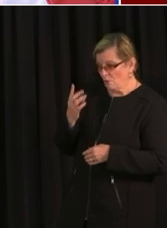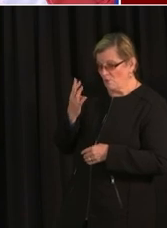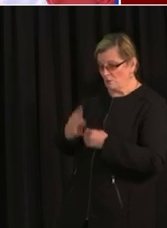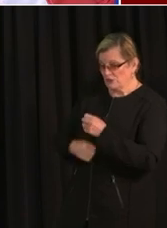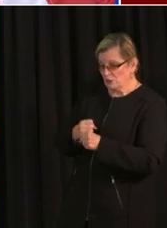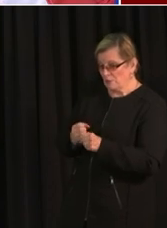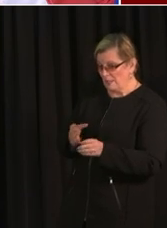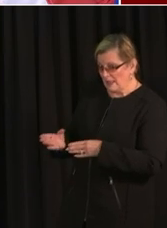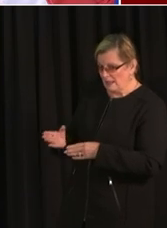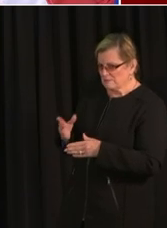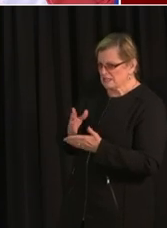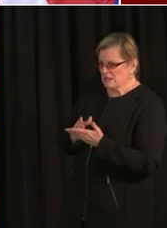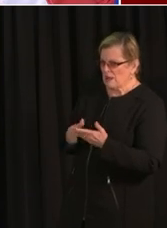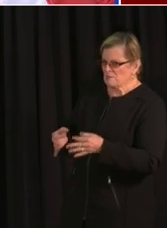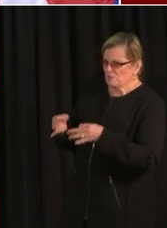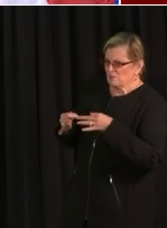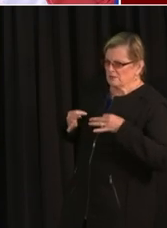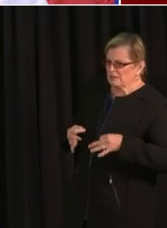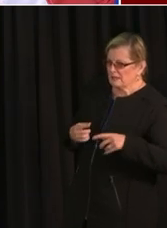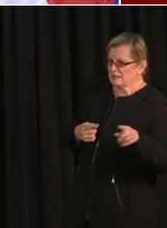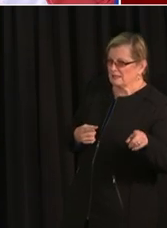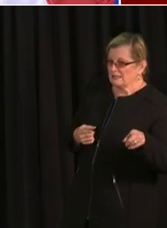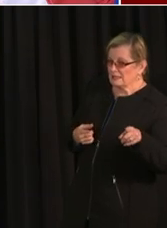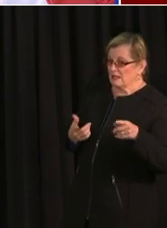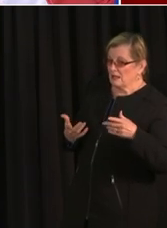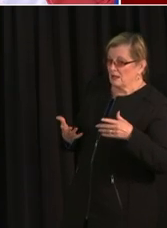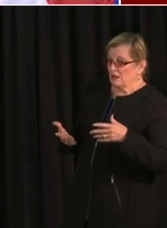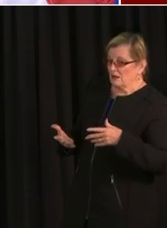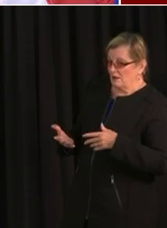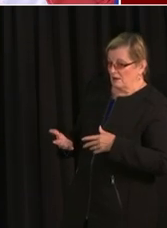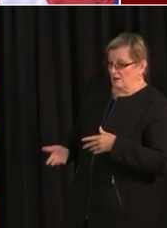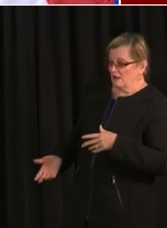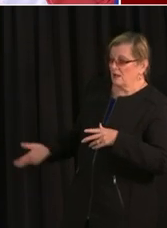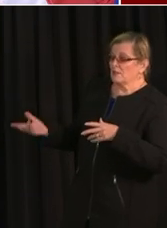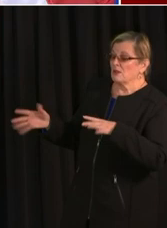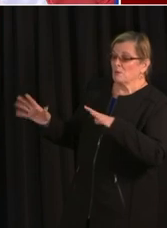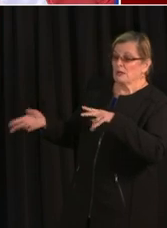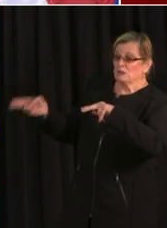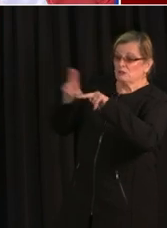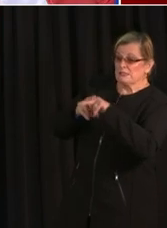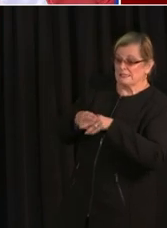rollback, they had increased spending by $300 million.